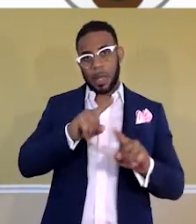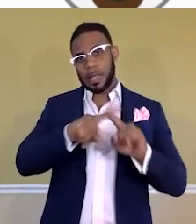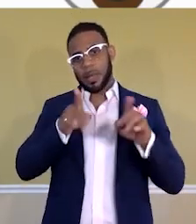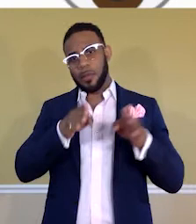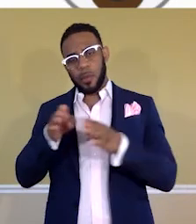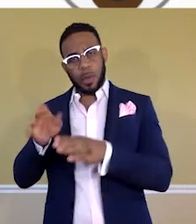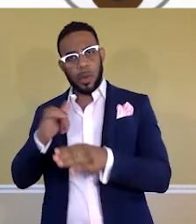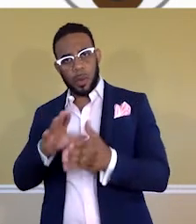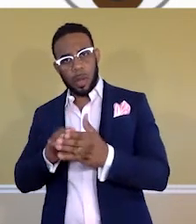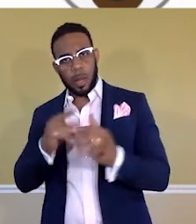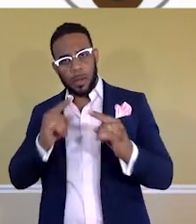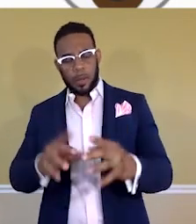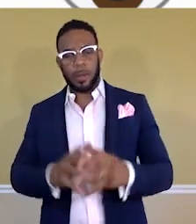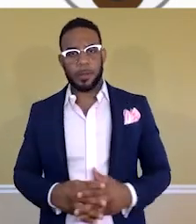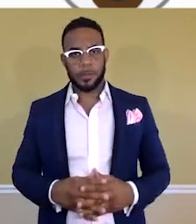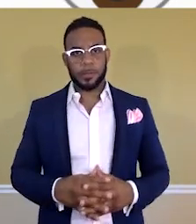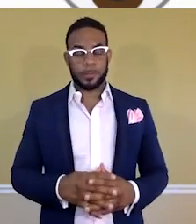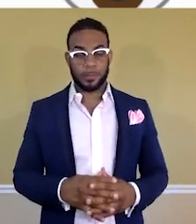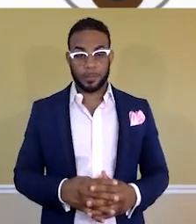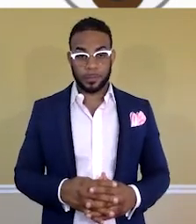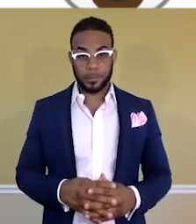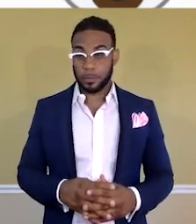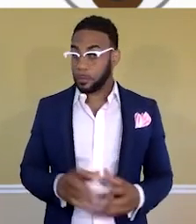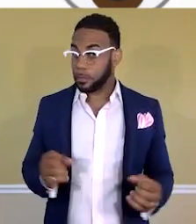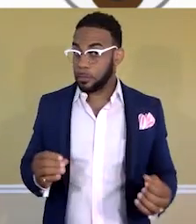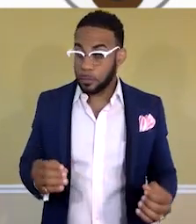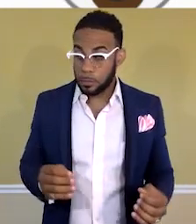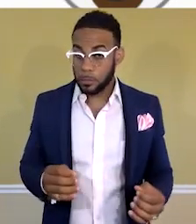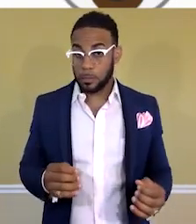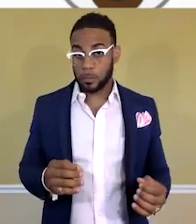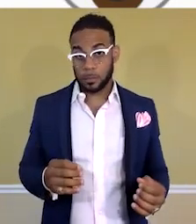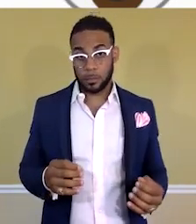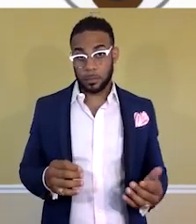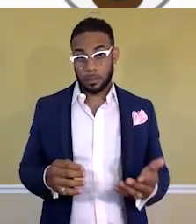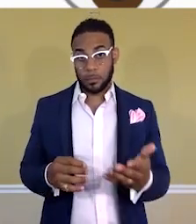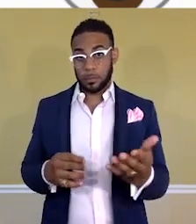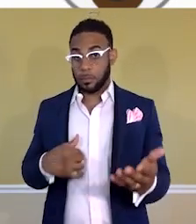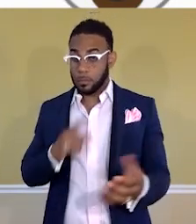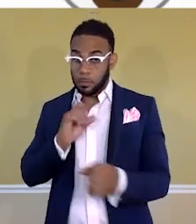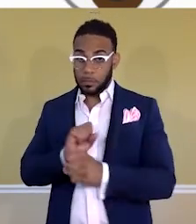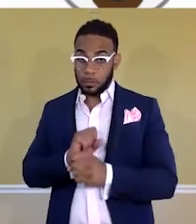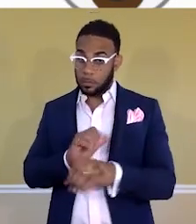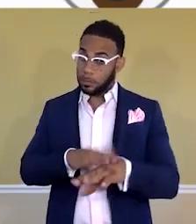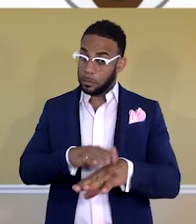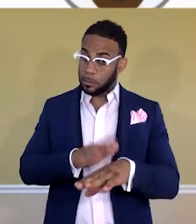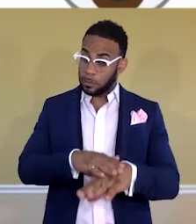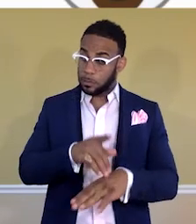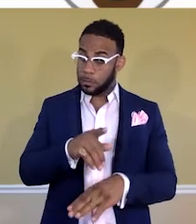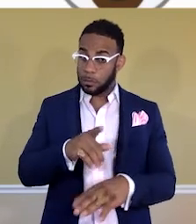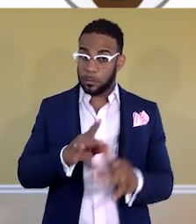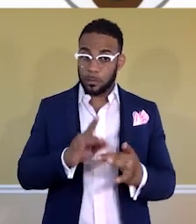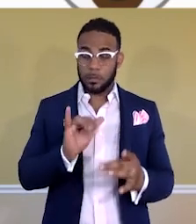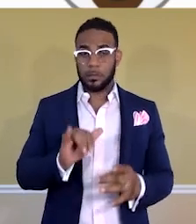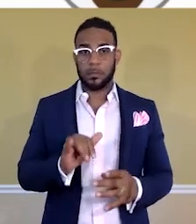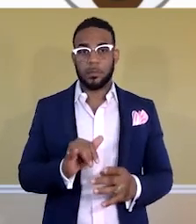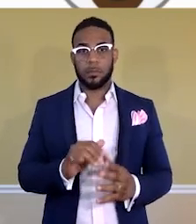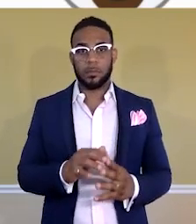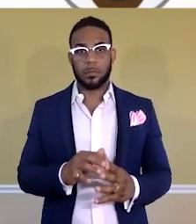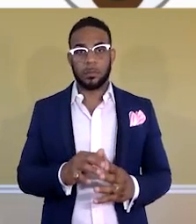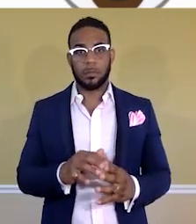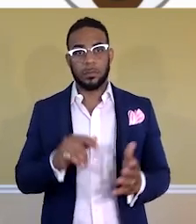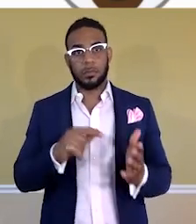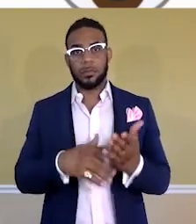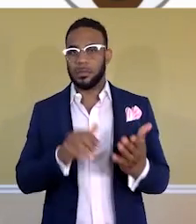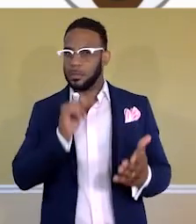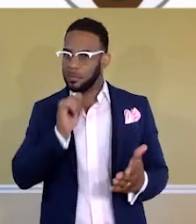different ways that we learn effectively. So, you know, I definitely caution and say that this